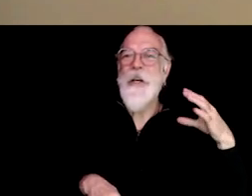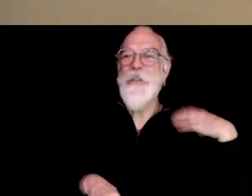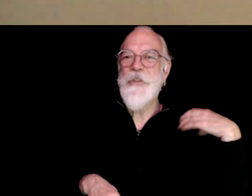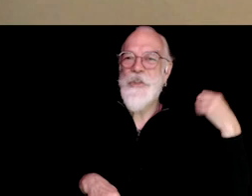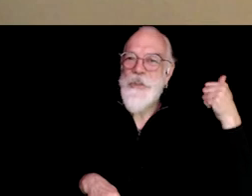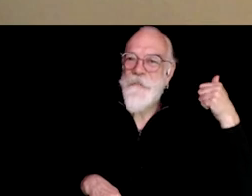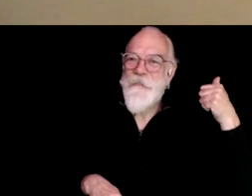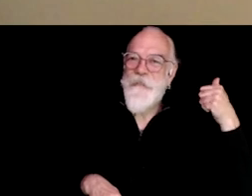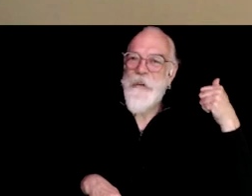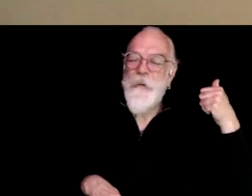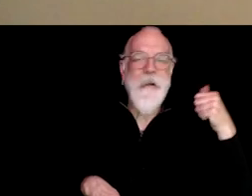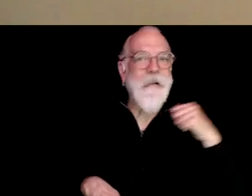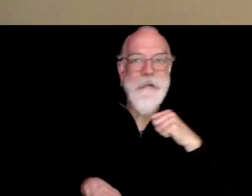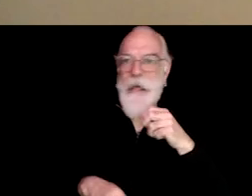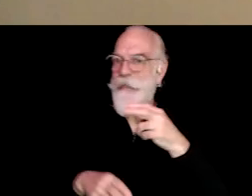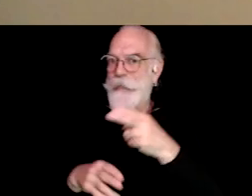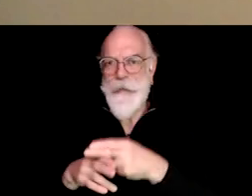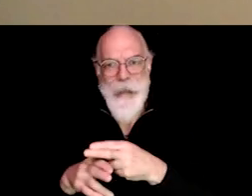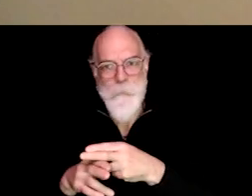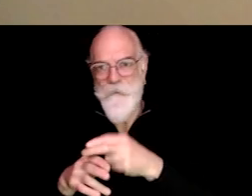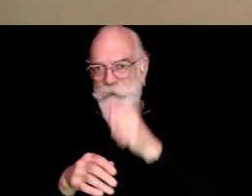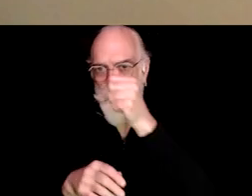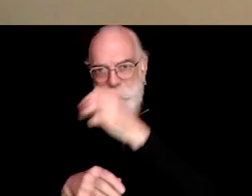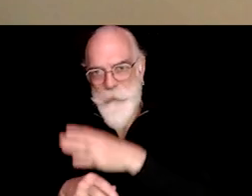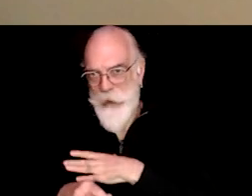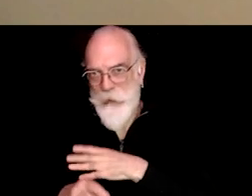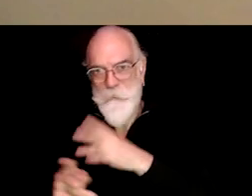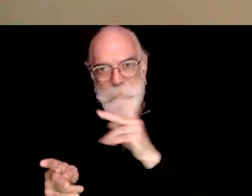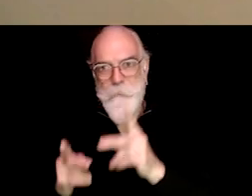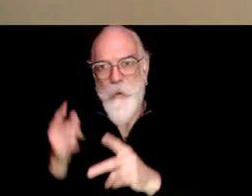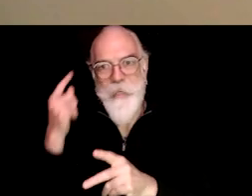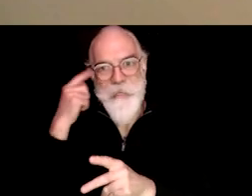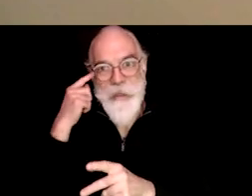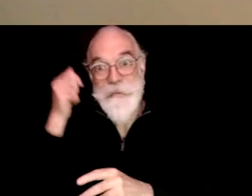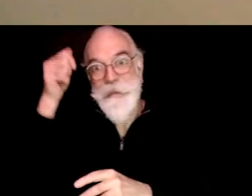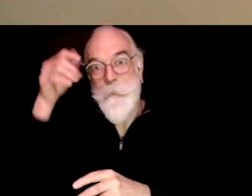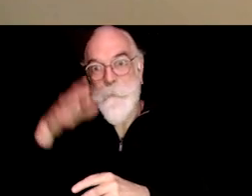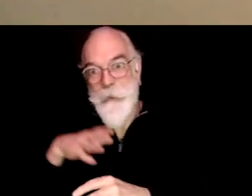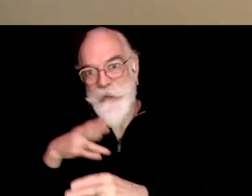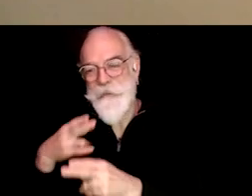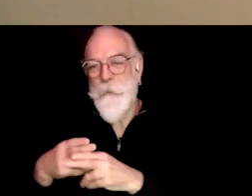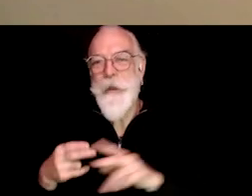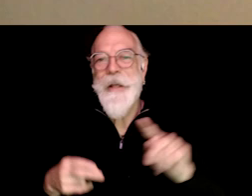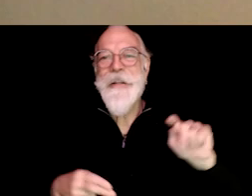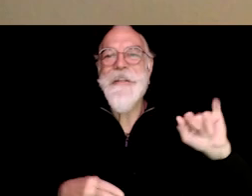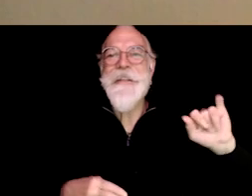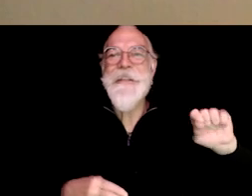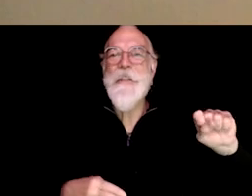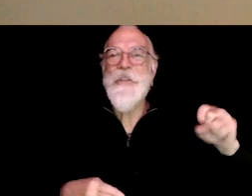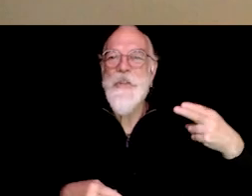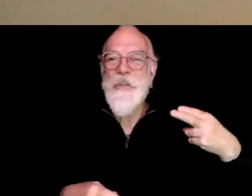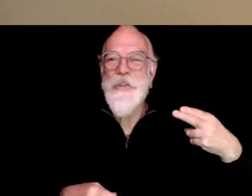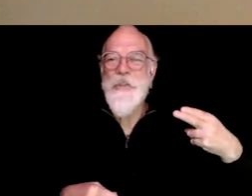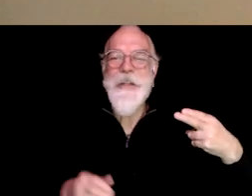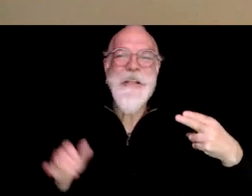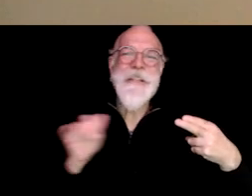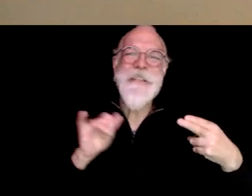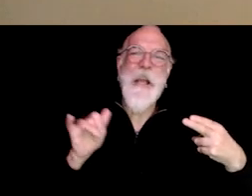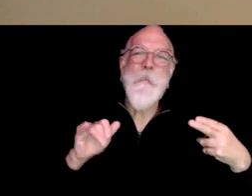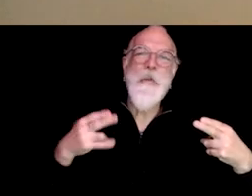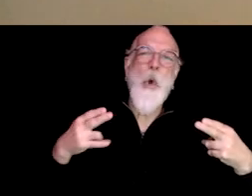a man, which is commonly how people understand that word. But Tish is like the word